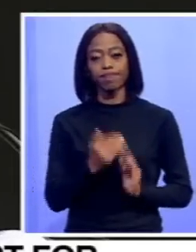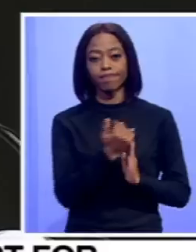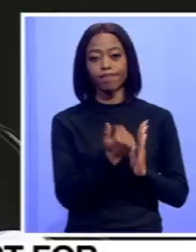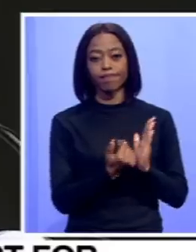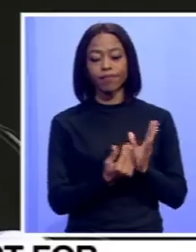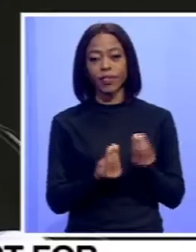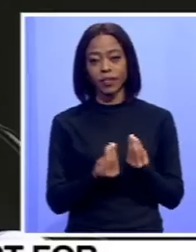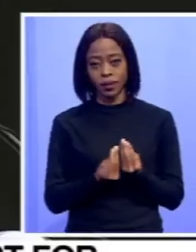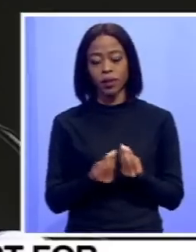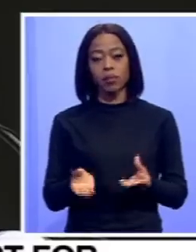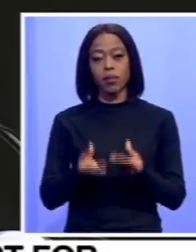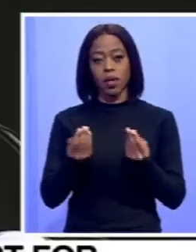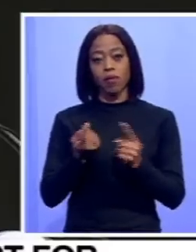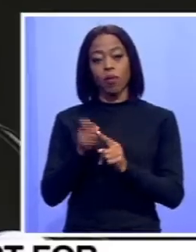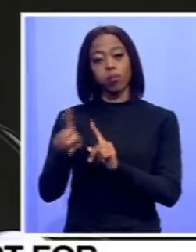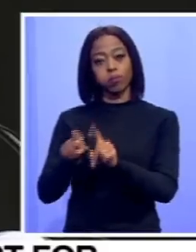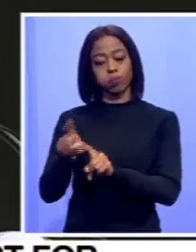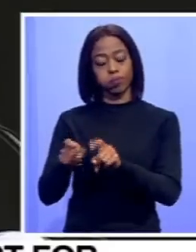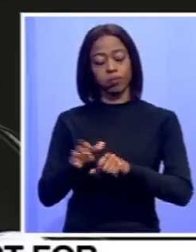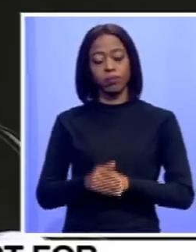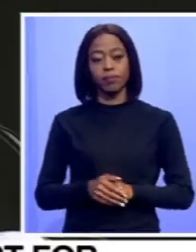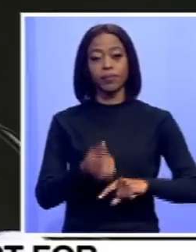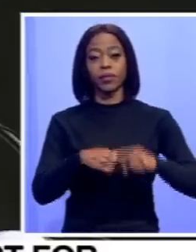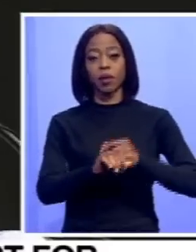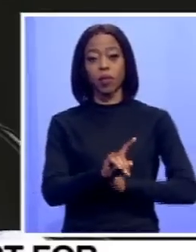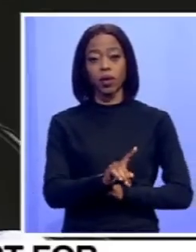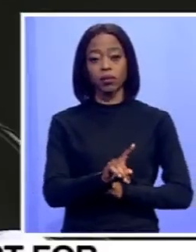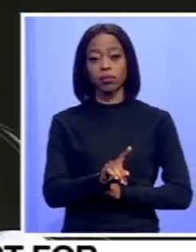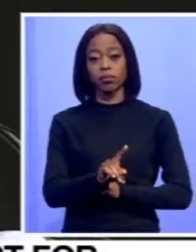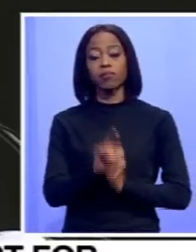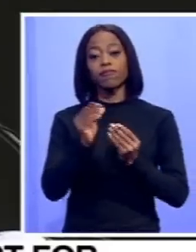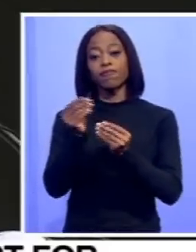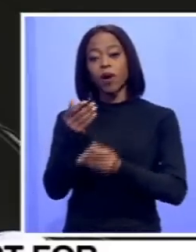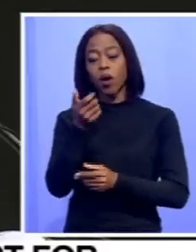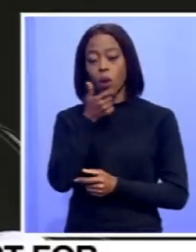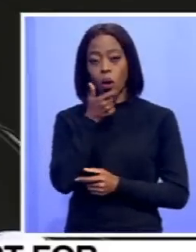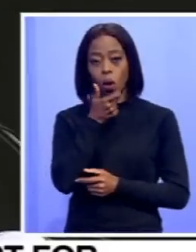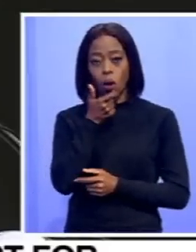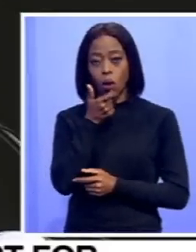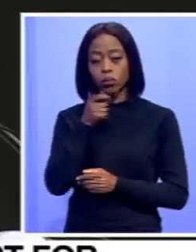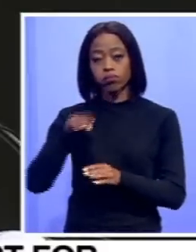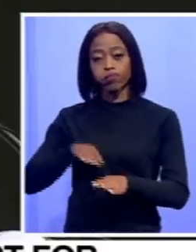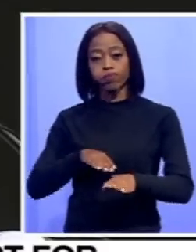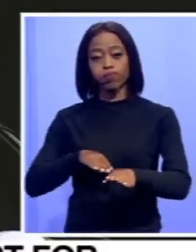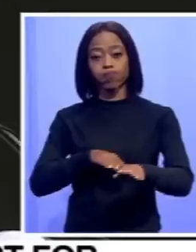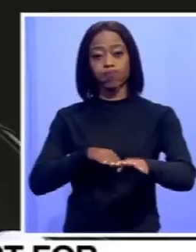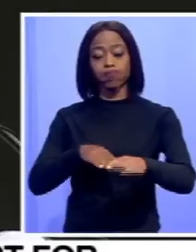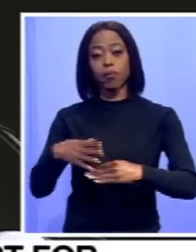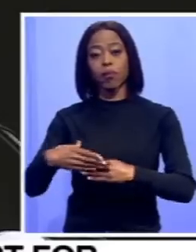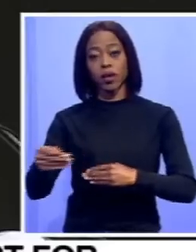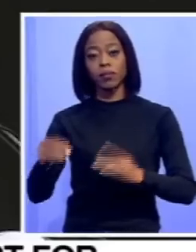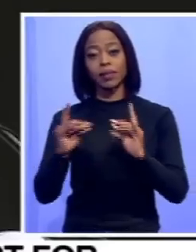from him during cross-examination. Sub 1. He had been told over the radio when the convoy left the stadium but was unaware of the